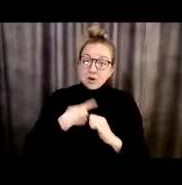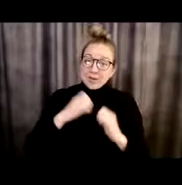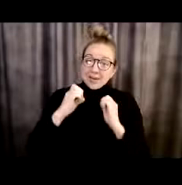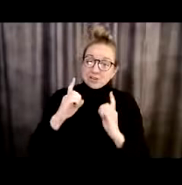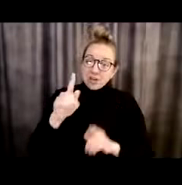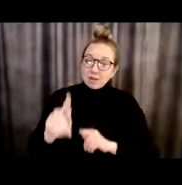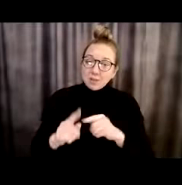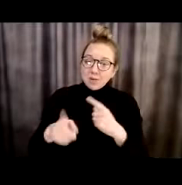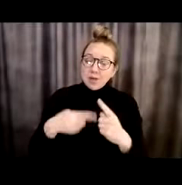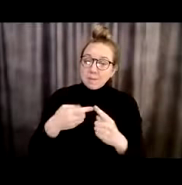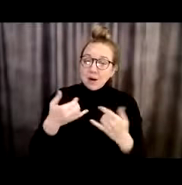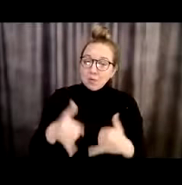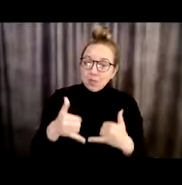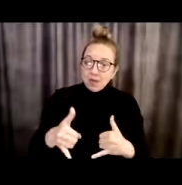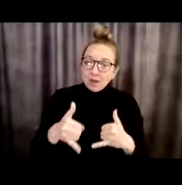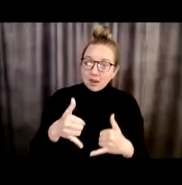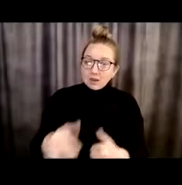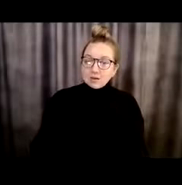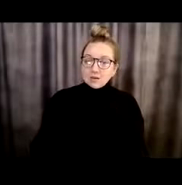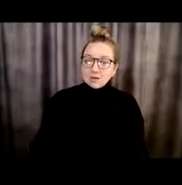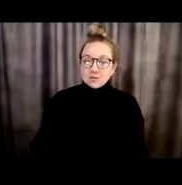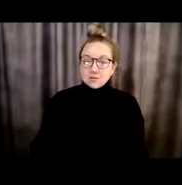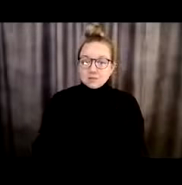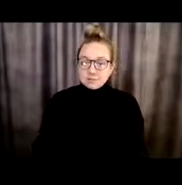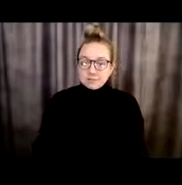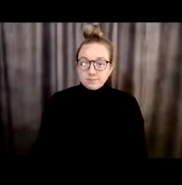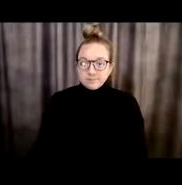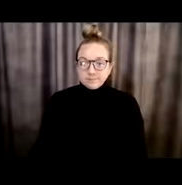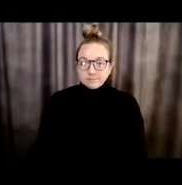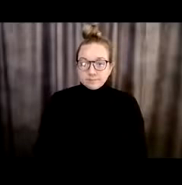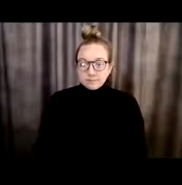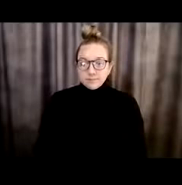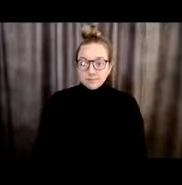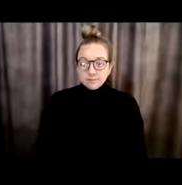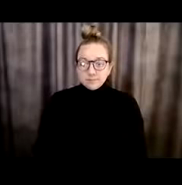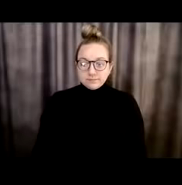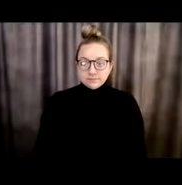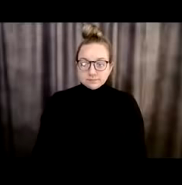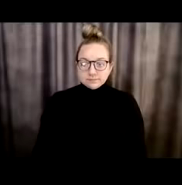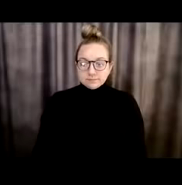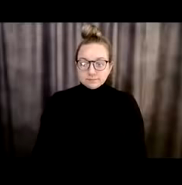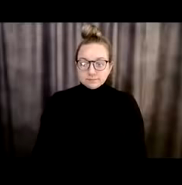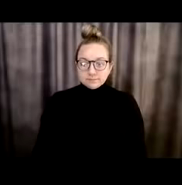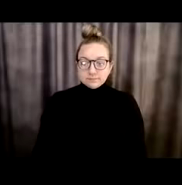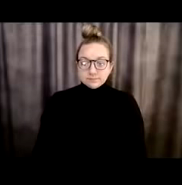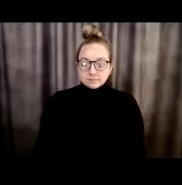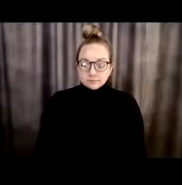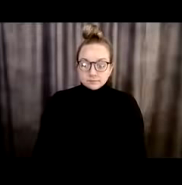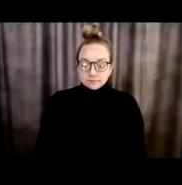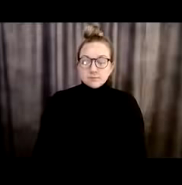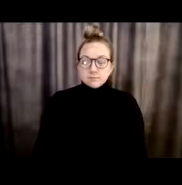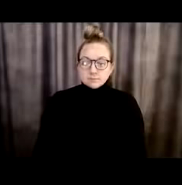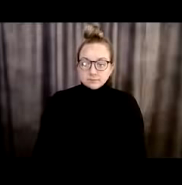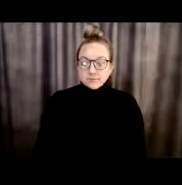play? Especially in the context of the previous activity that we just did with Poll Everywhere with your influencers and those who